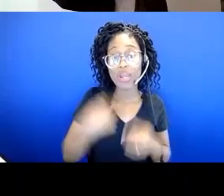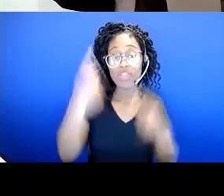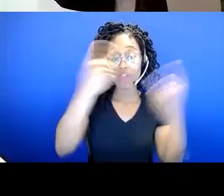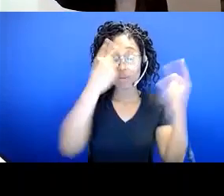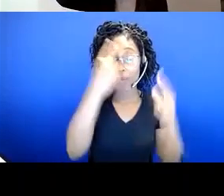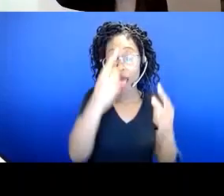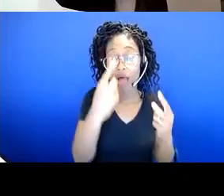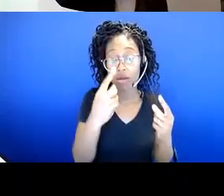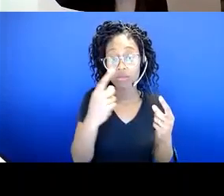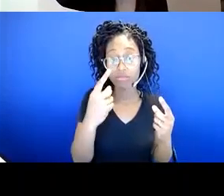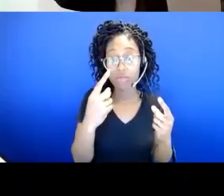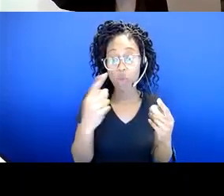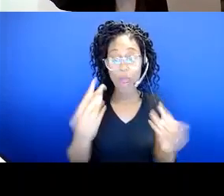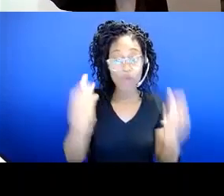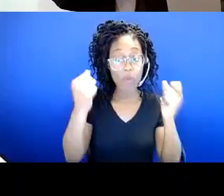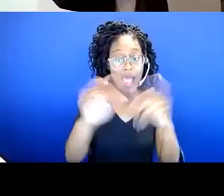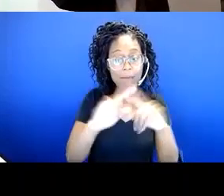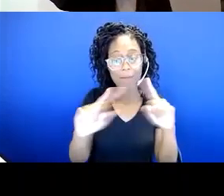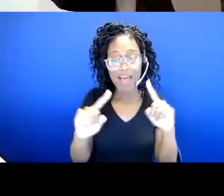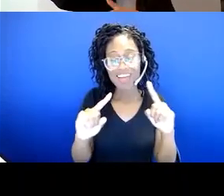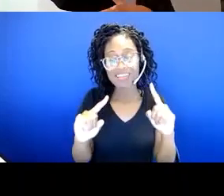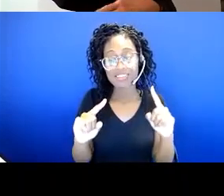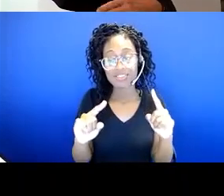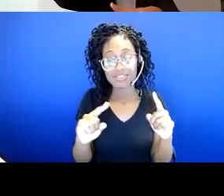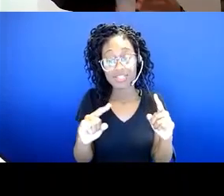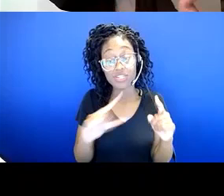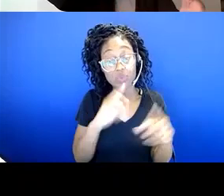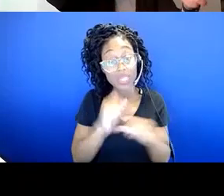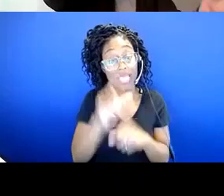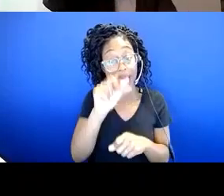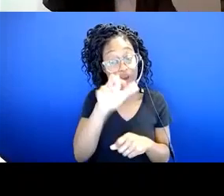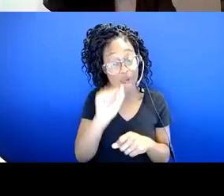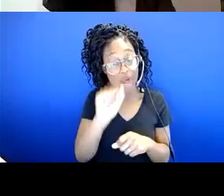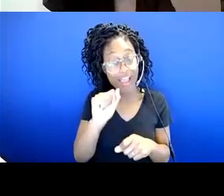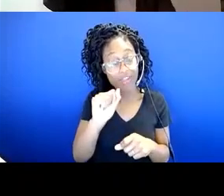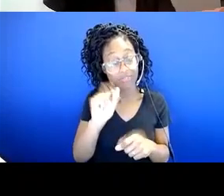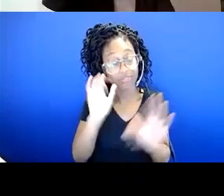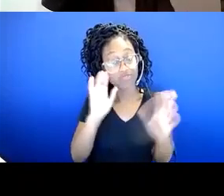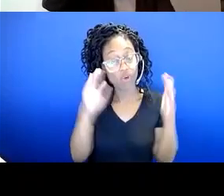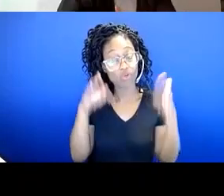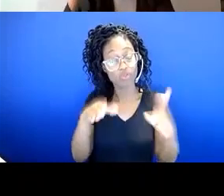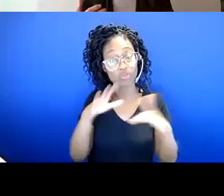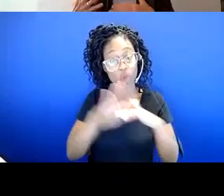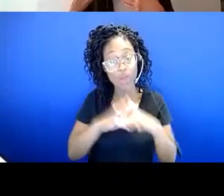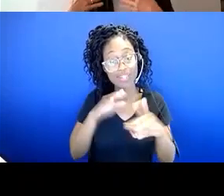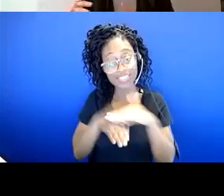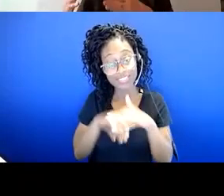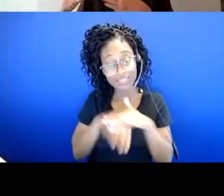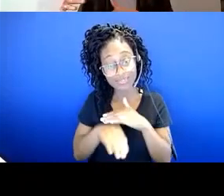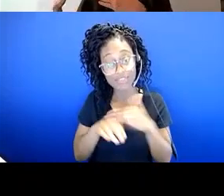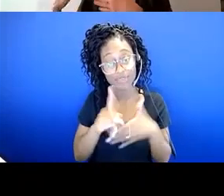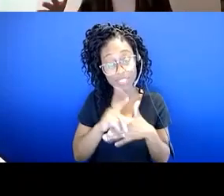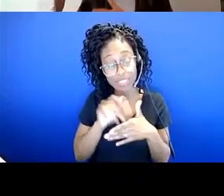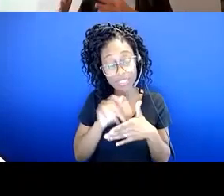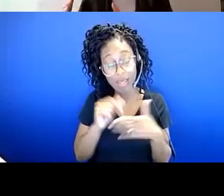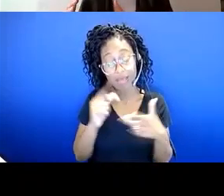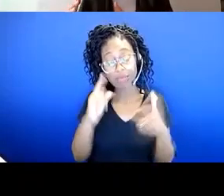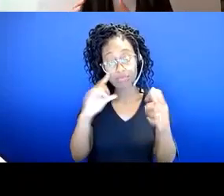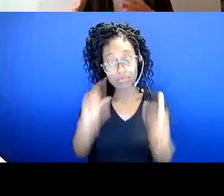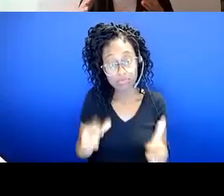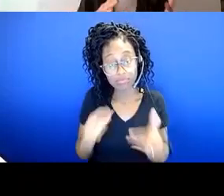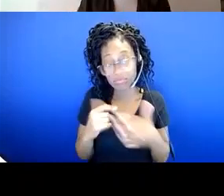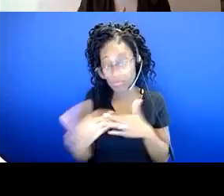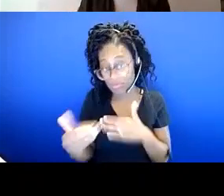iPoster, and it's very much a forethought of AERA. So we have added features to iPoster that AERA is